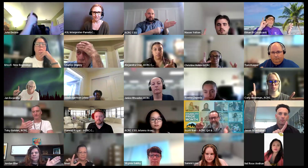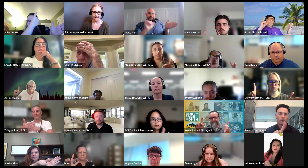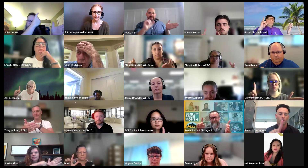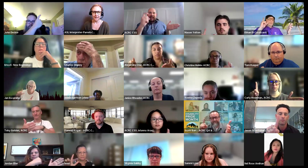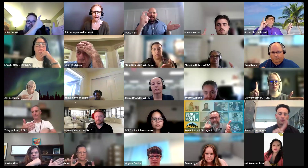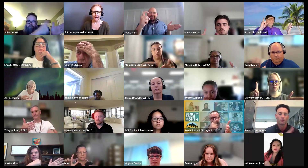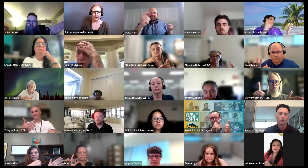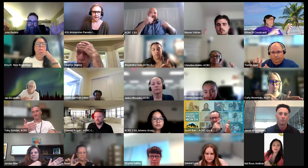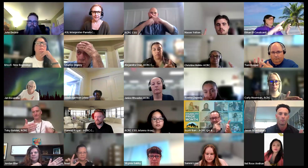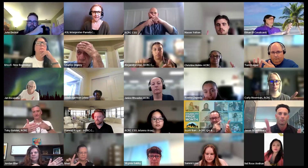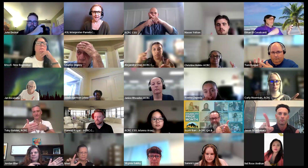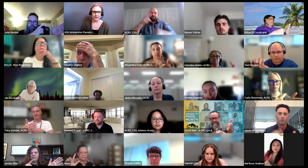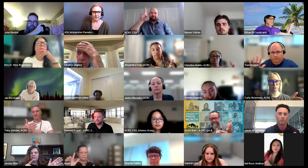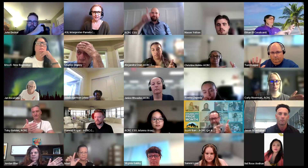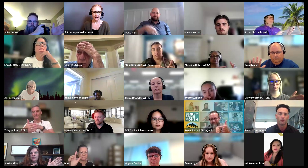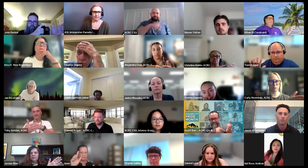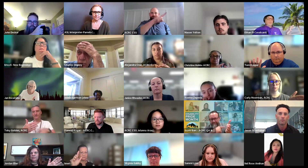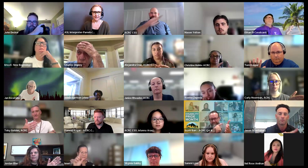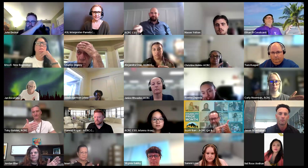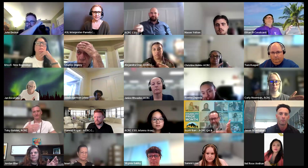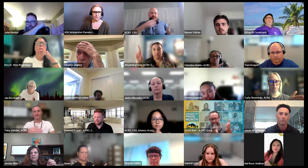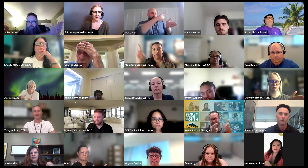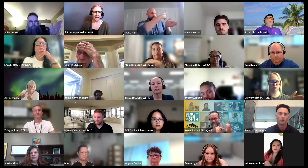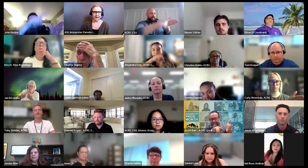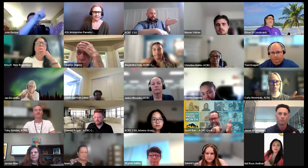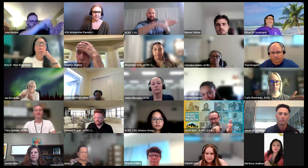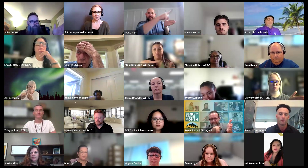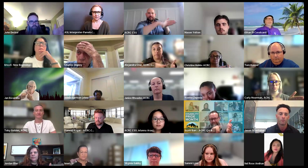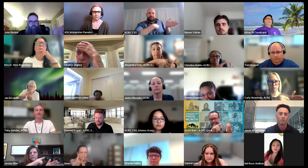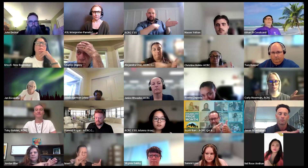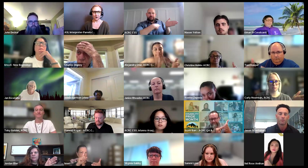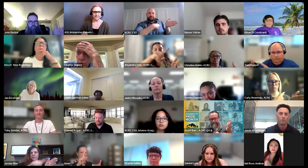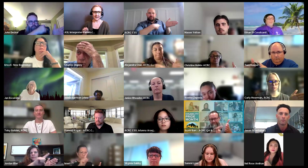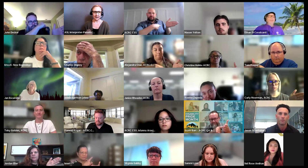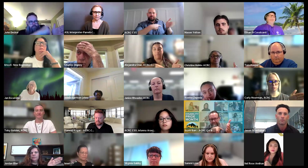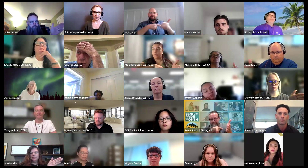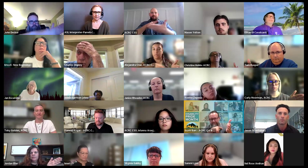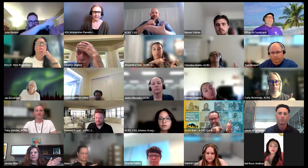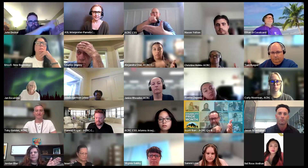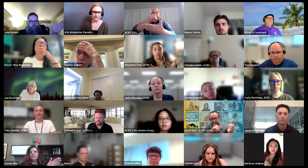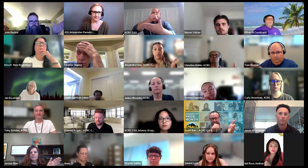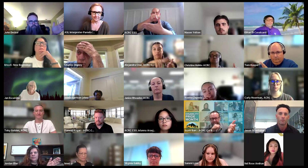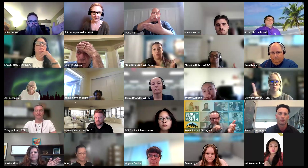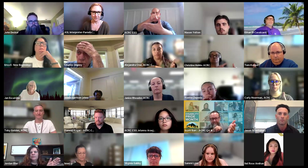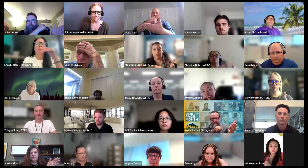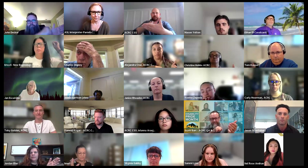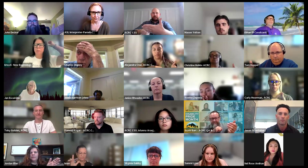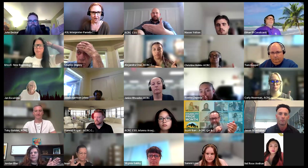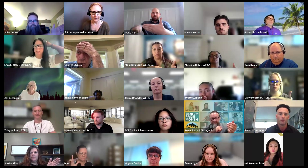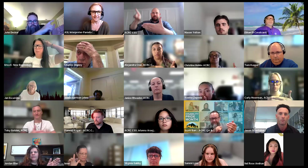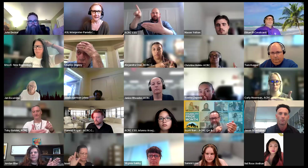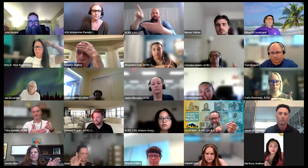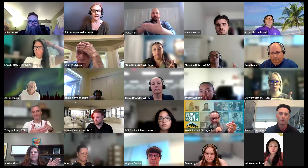one hand shape. And then basically you're making an X. You're crossing out, like you're canceling something. You're